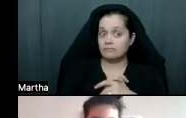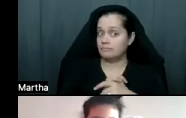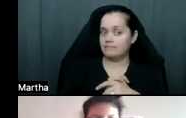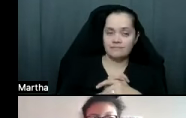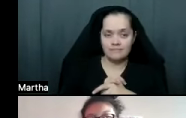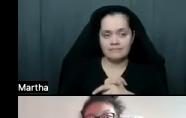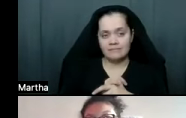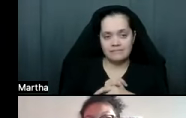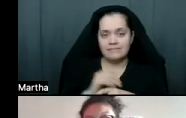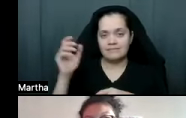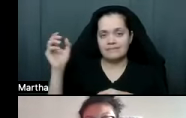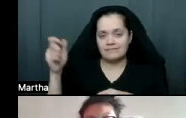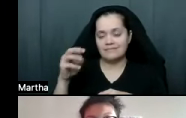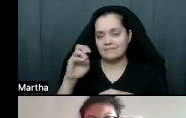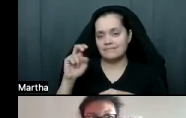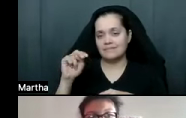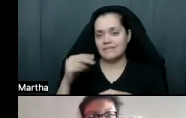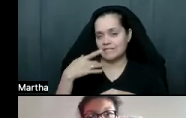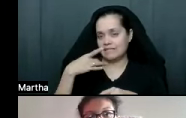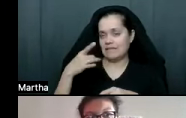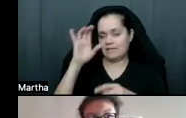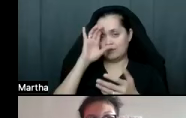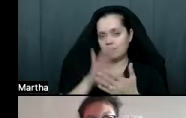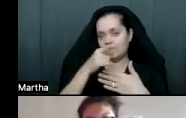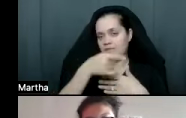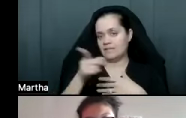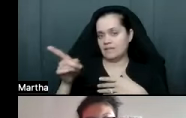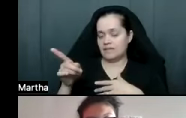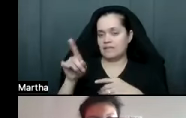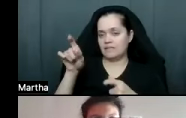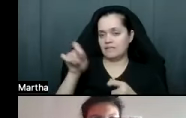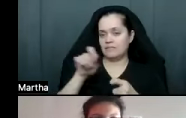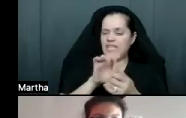Minnesotans like to believe that they are particularly nice.